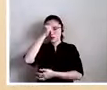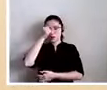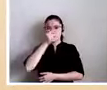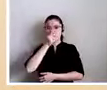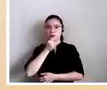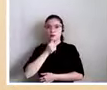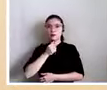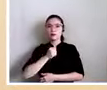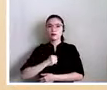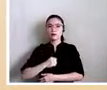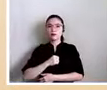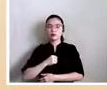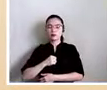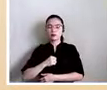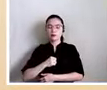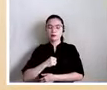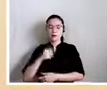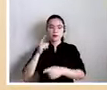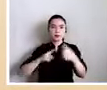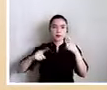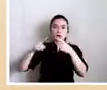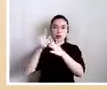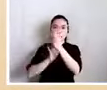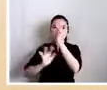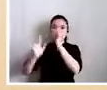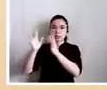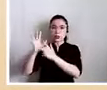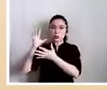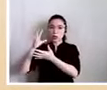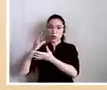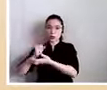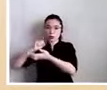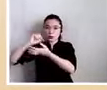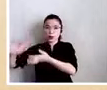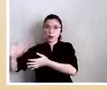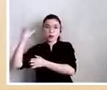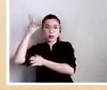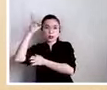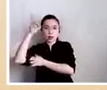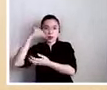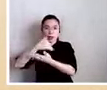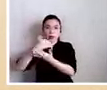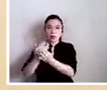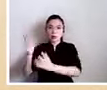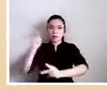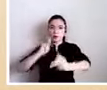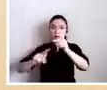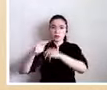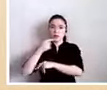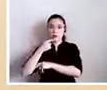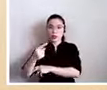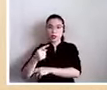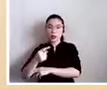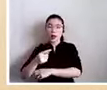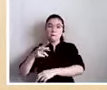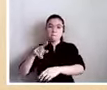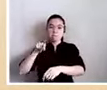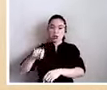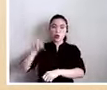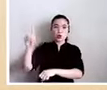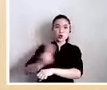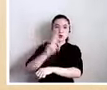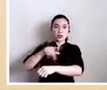When Jesus had driven out a demon, some of the crowd said, "By the power of Beelzebul, the prince